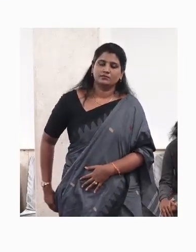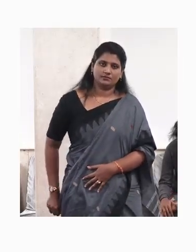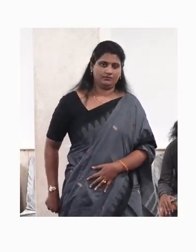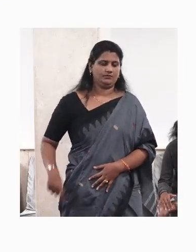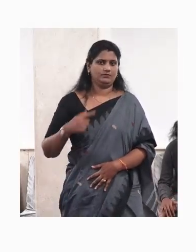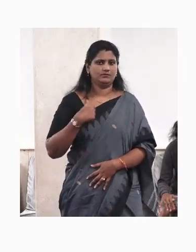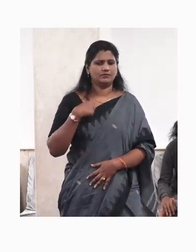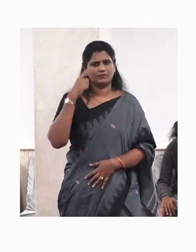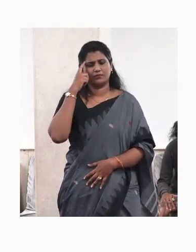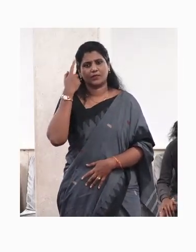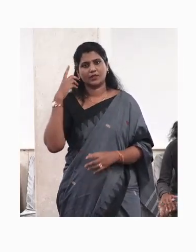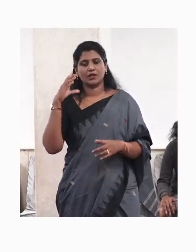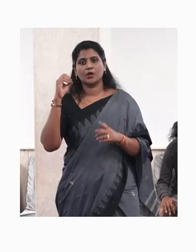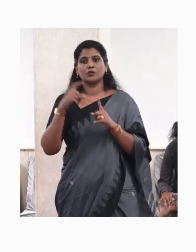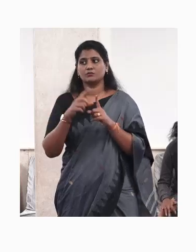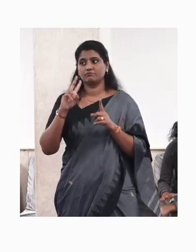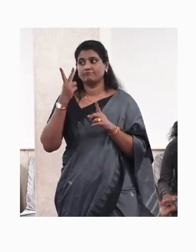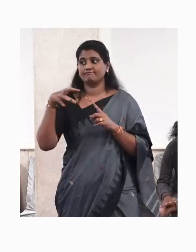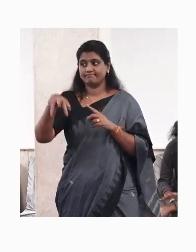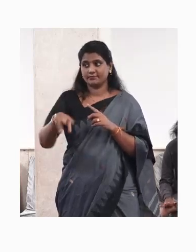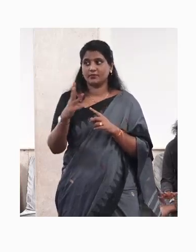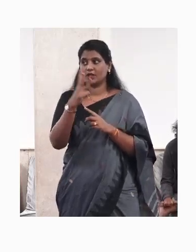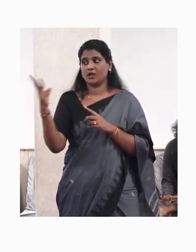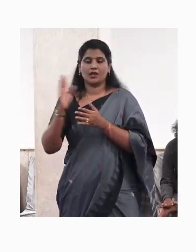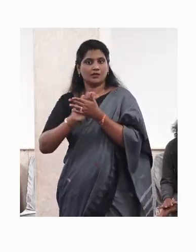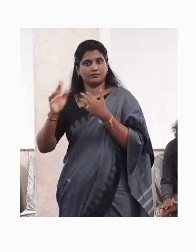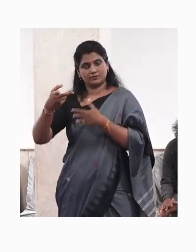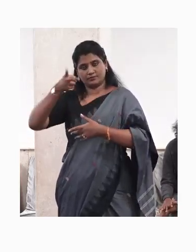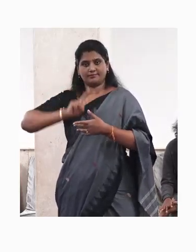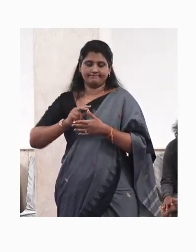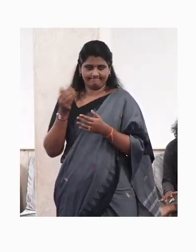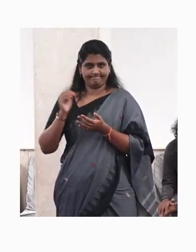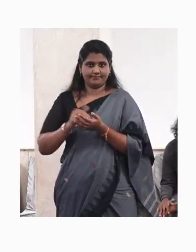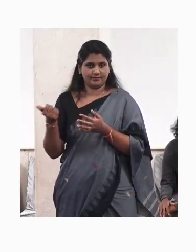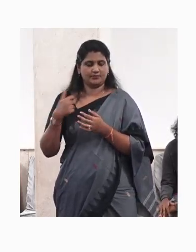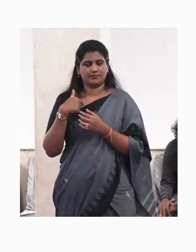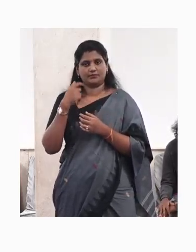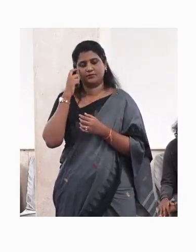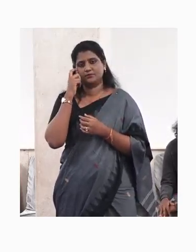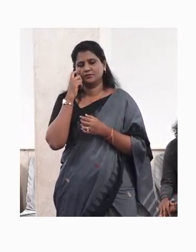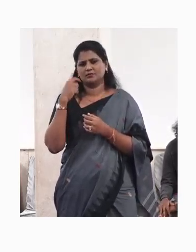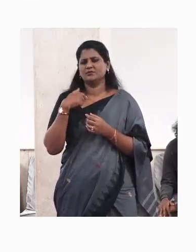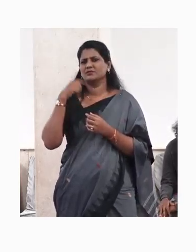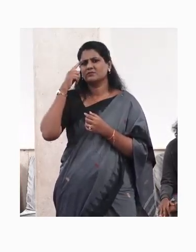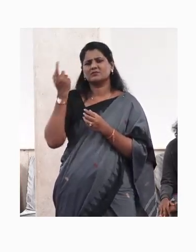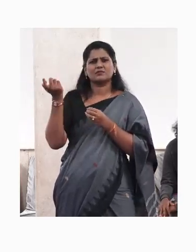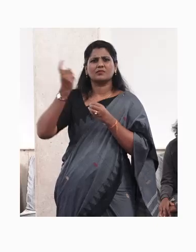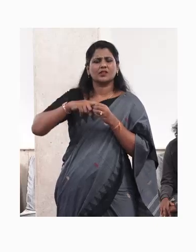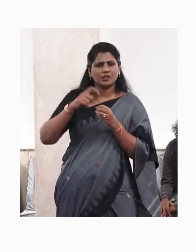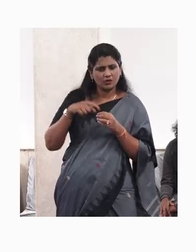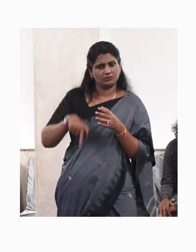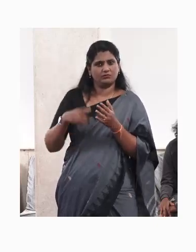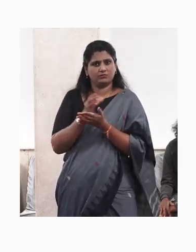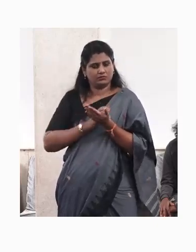I think I did OD in the second batch, so right after the 3 of you, I was in the batch after. I think when I joined the